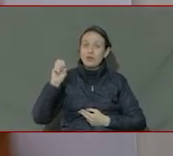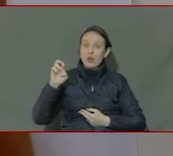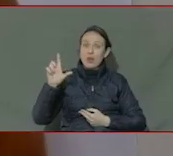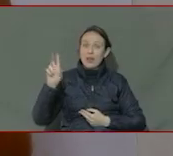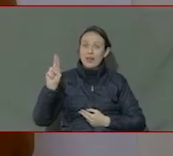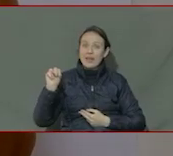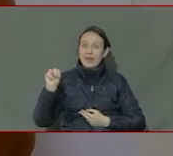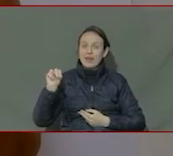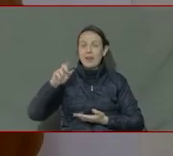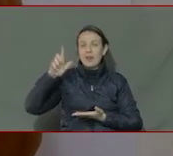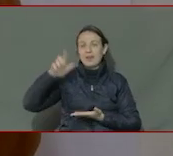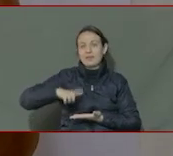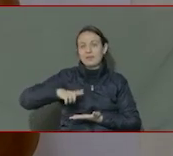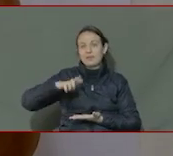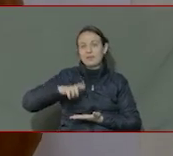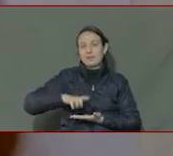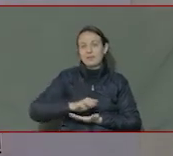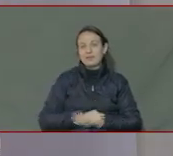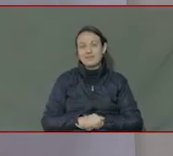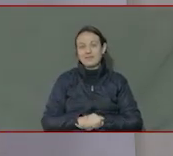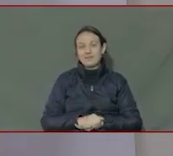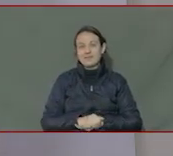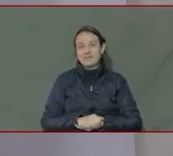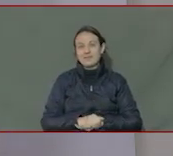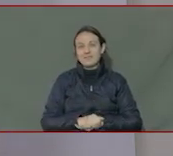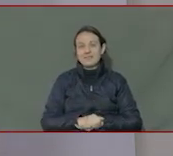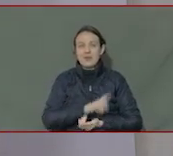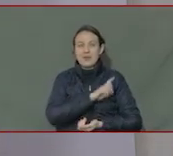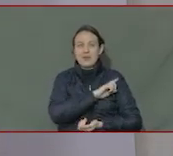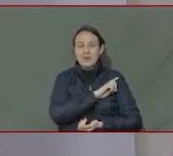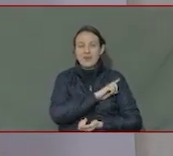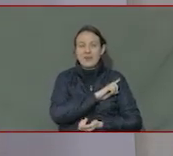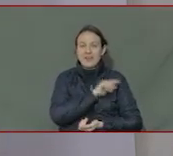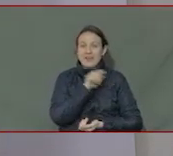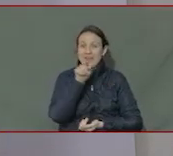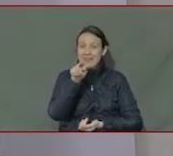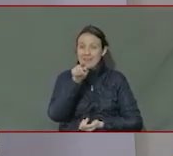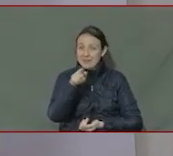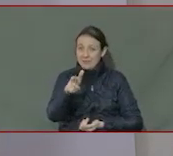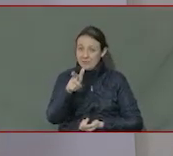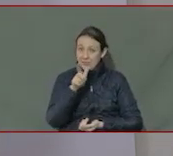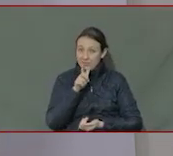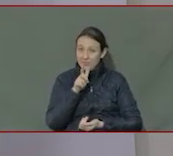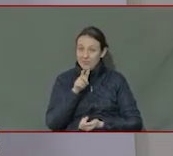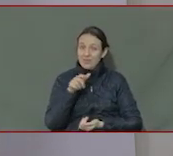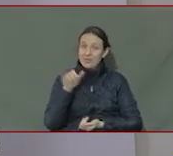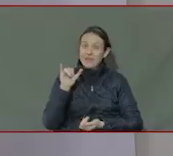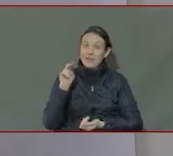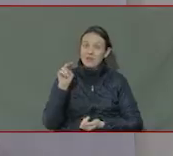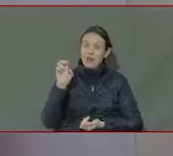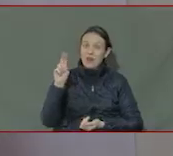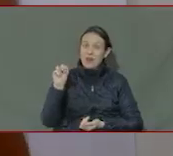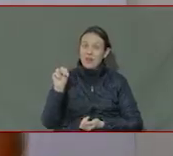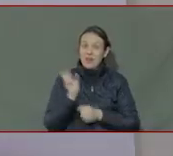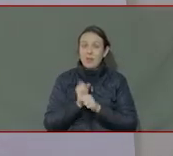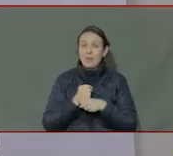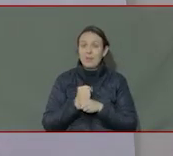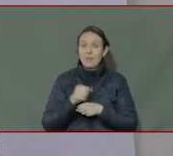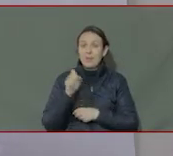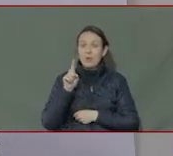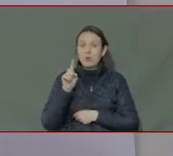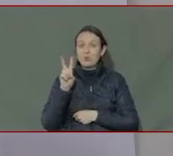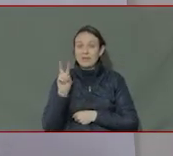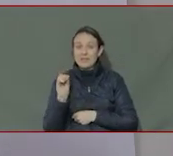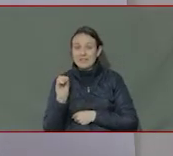Because look there, the insulin also is not much required. The insulin, that's what he said as well, goes only up to 120. While